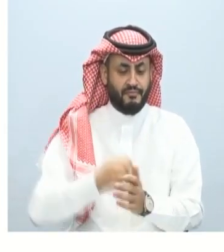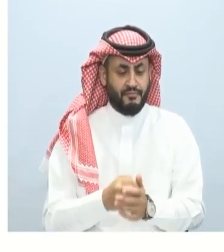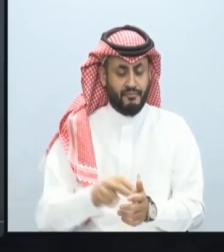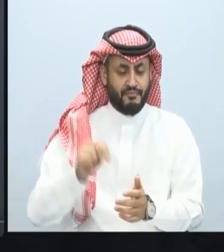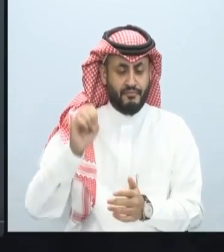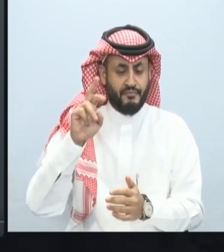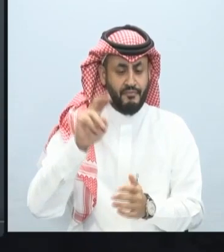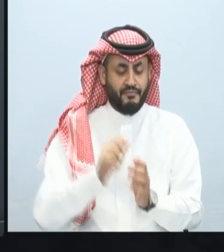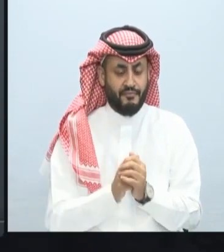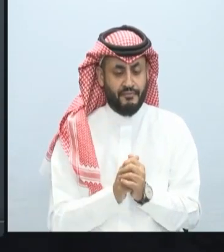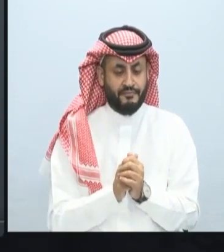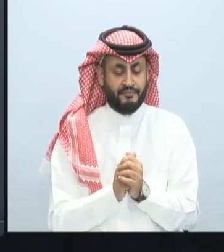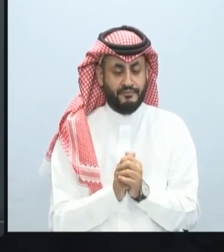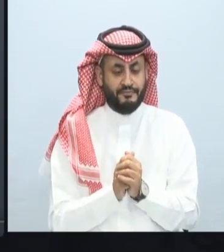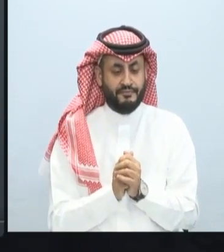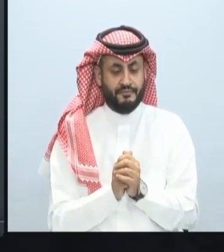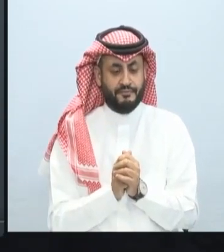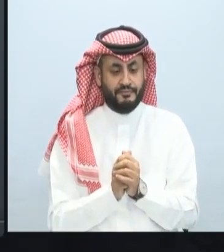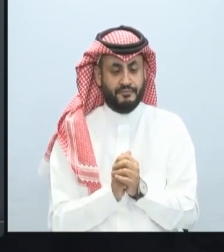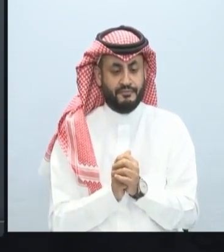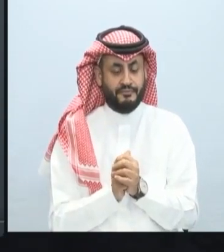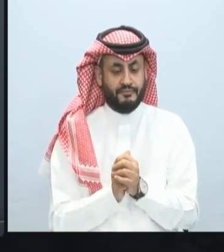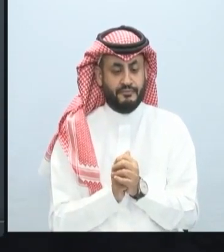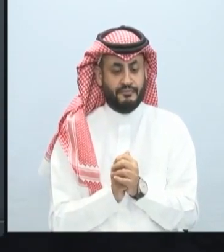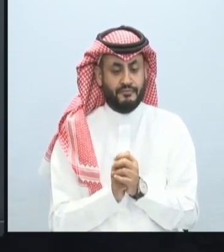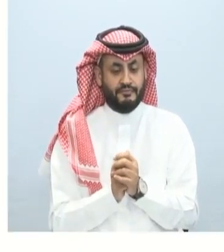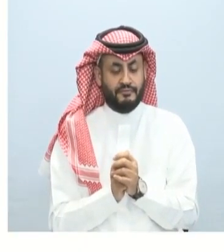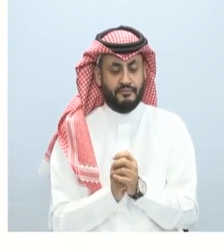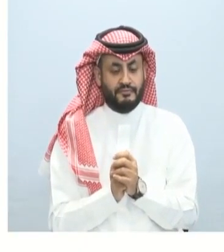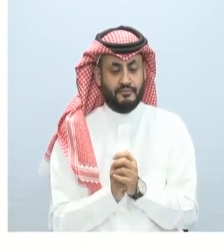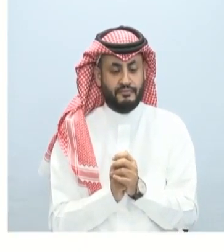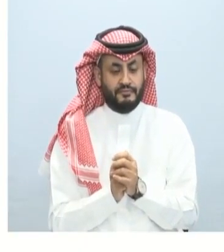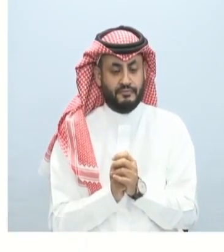remind you to pay attention and watch out for your capital letters.